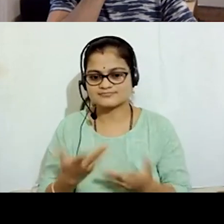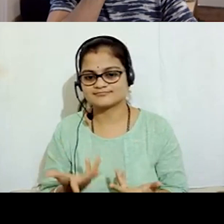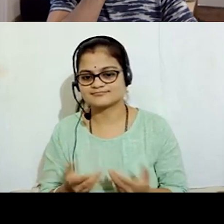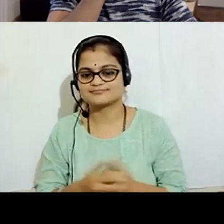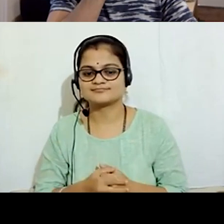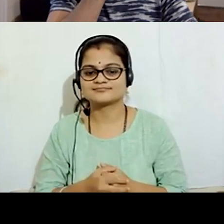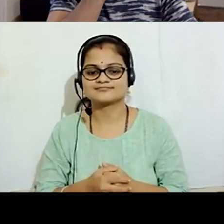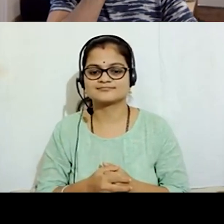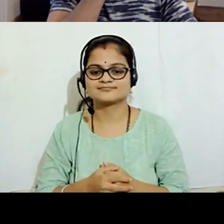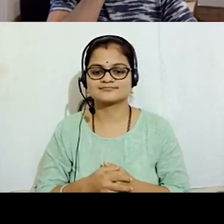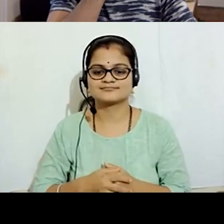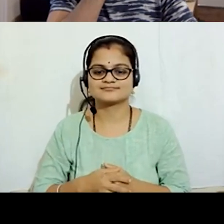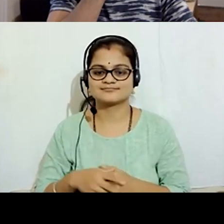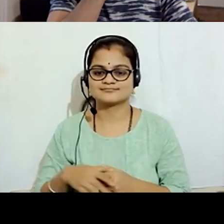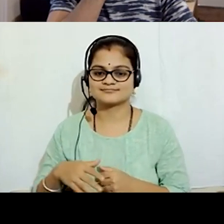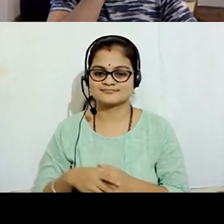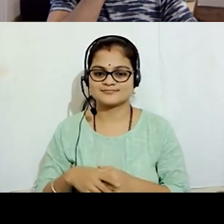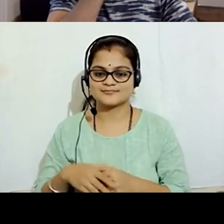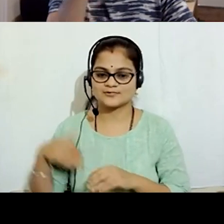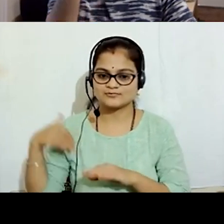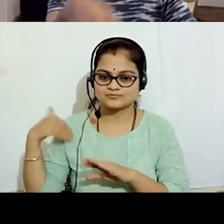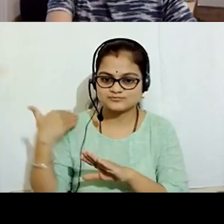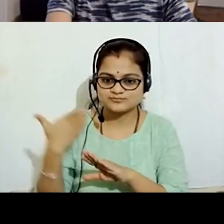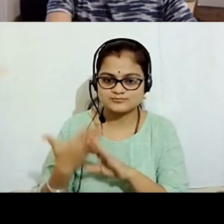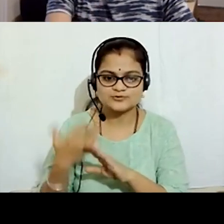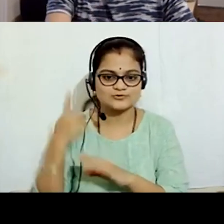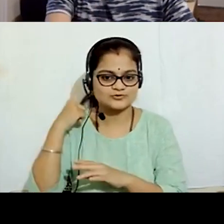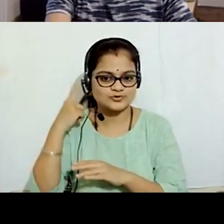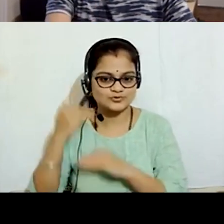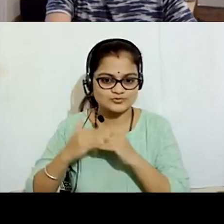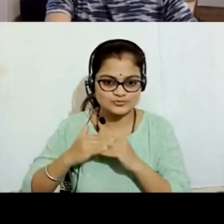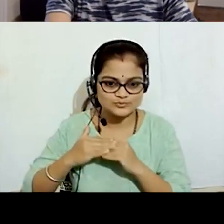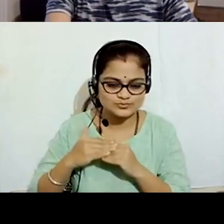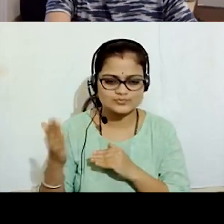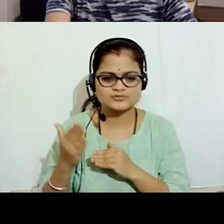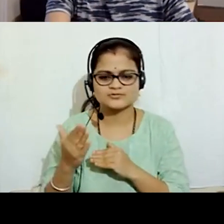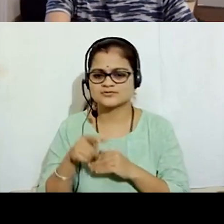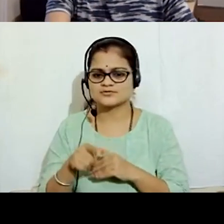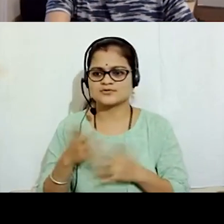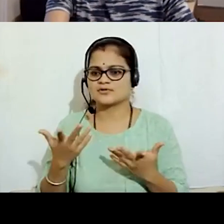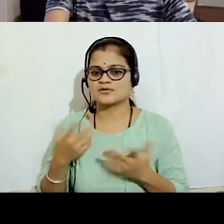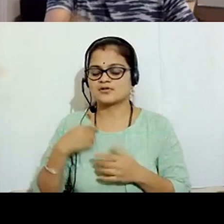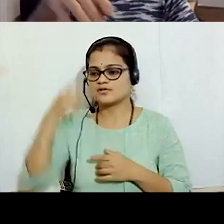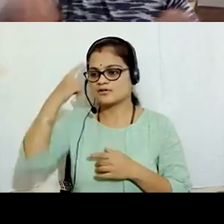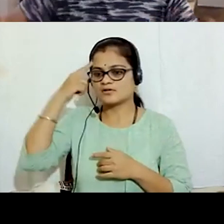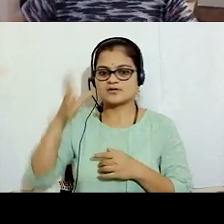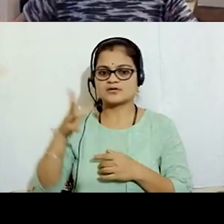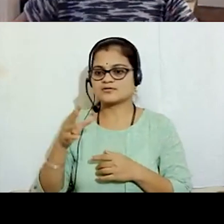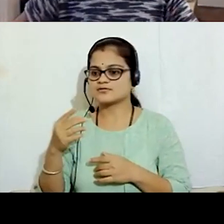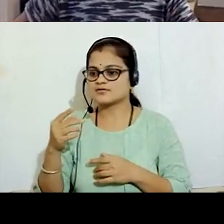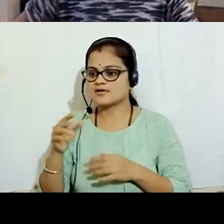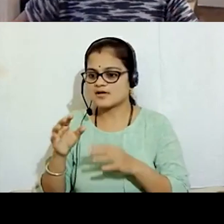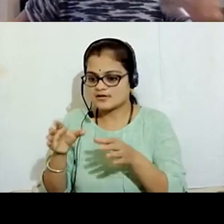So since it is so noisy here, and it's almost impossible to get to isolate sounds